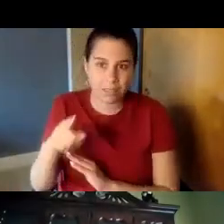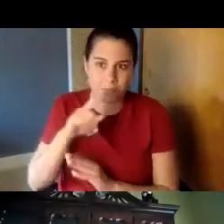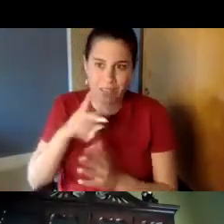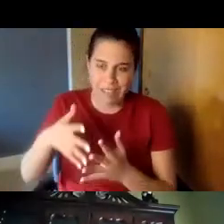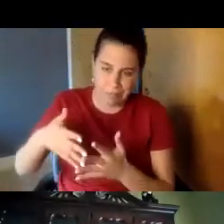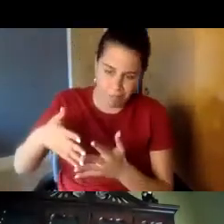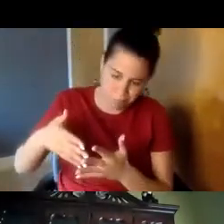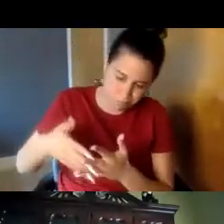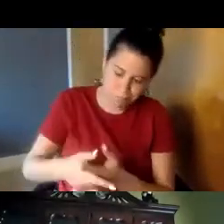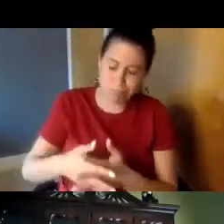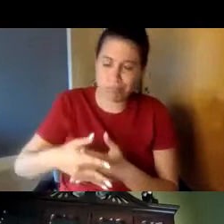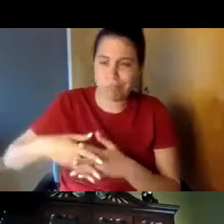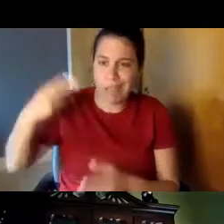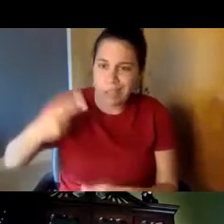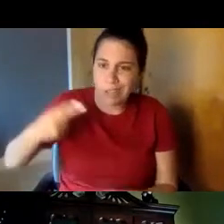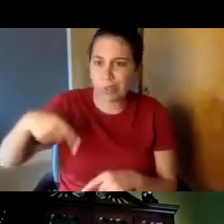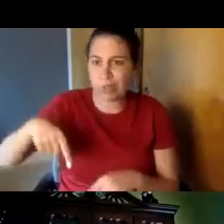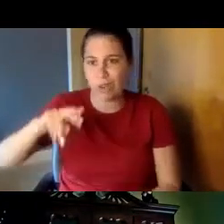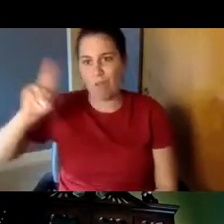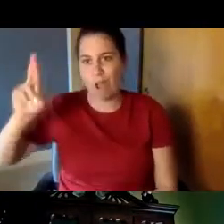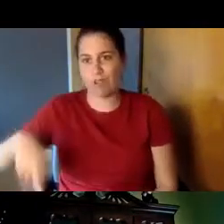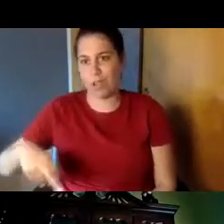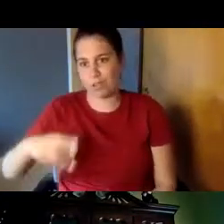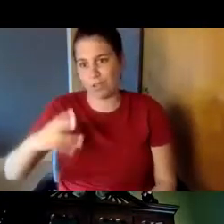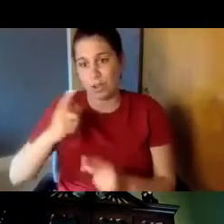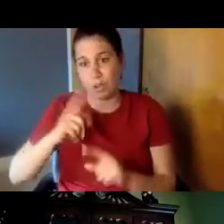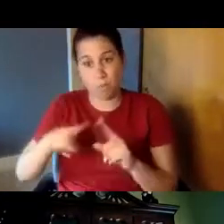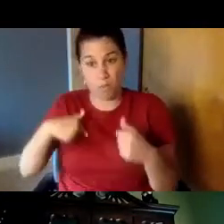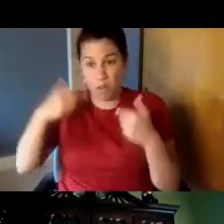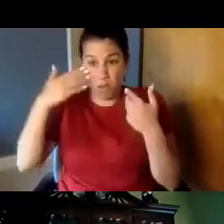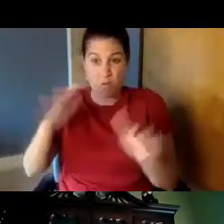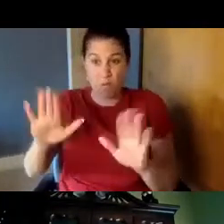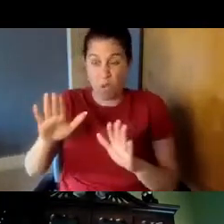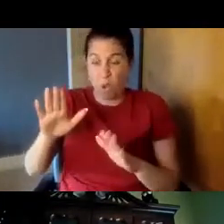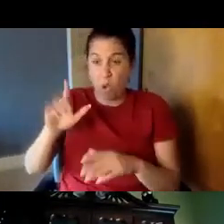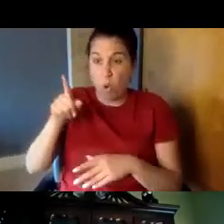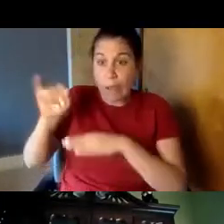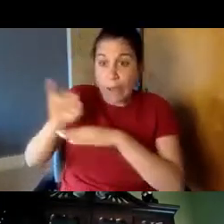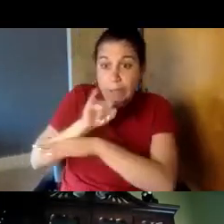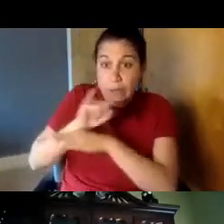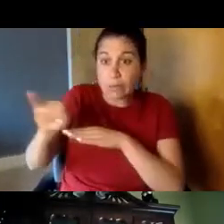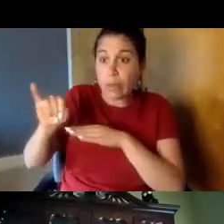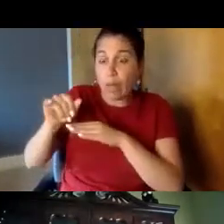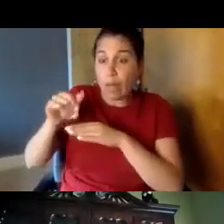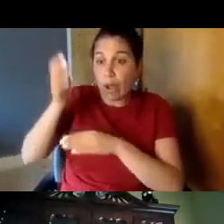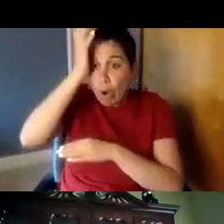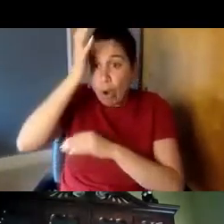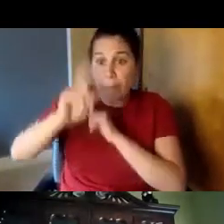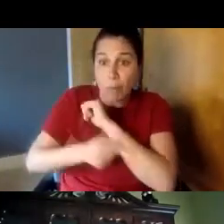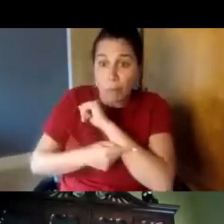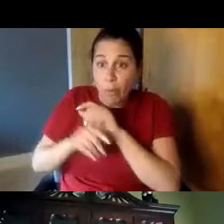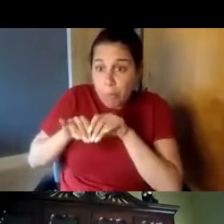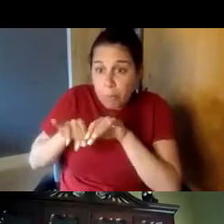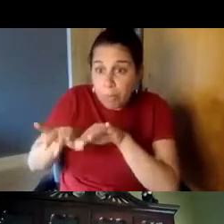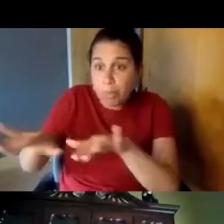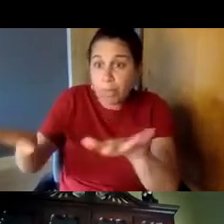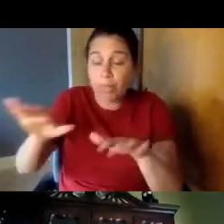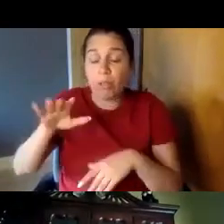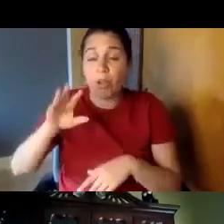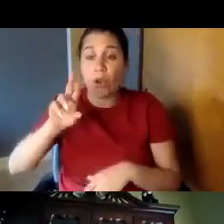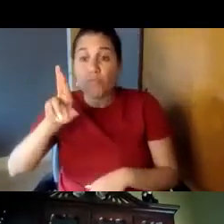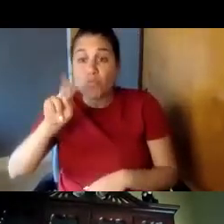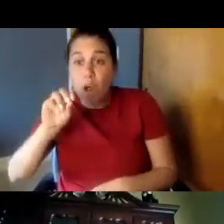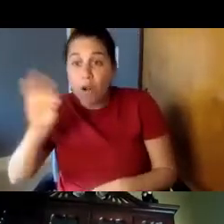for many years, and who knows what impact industrial waste and runoff has had on our cancer risk as a city and as a